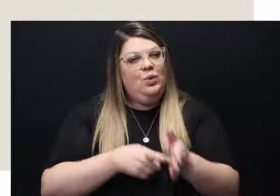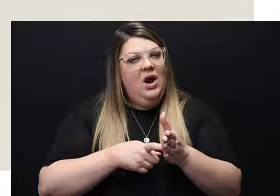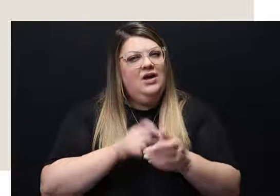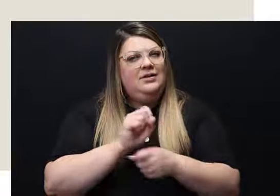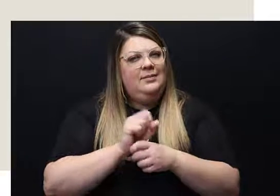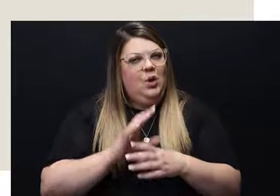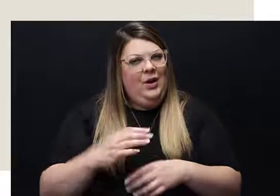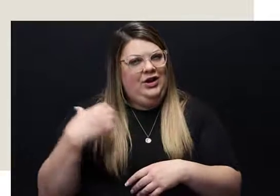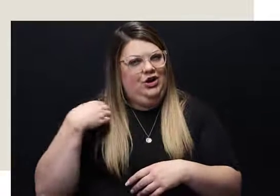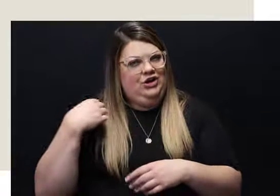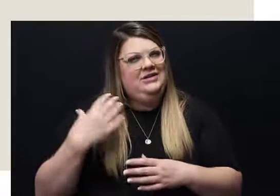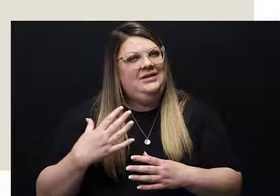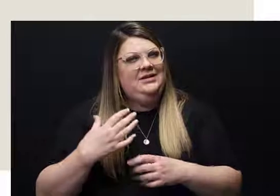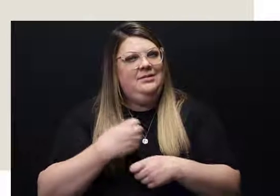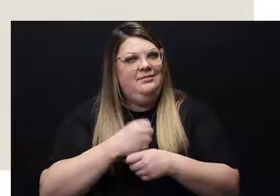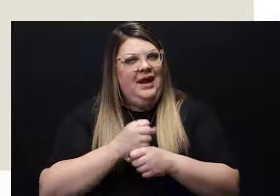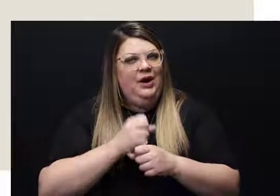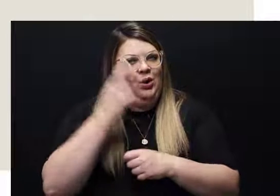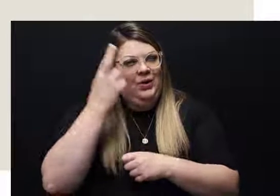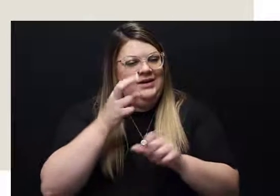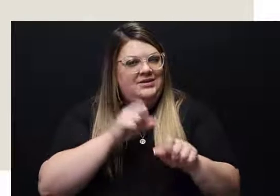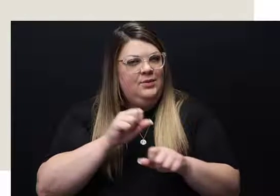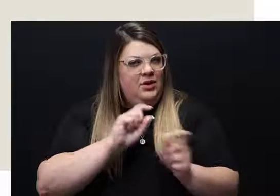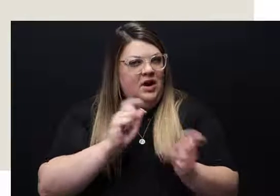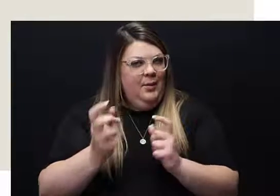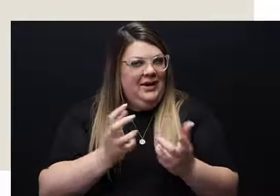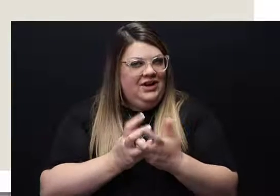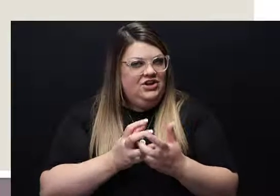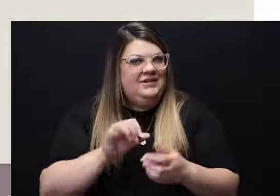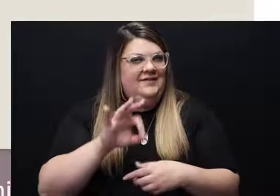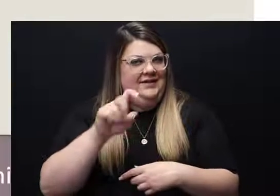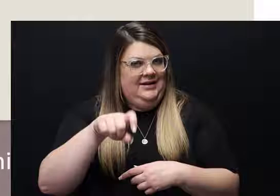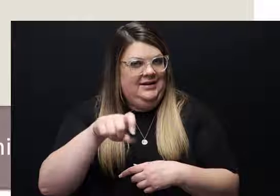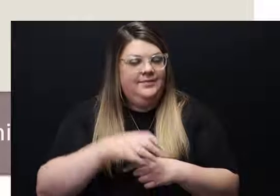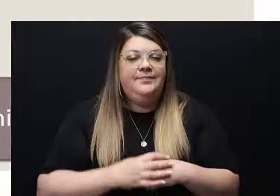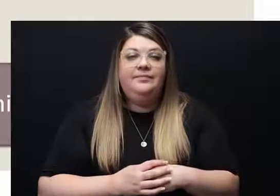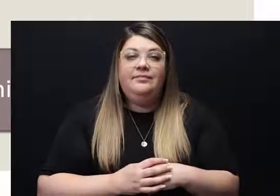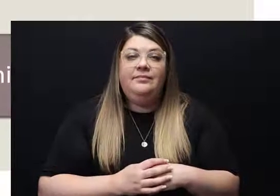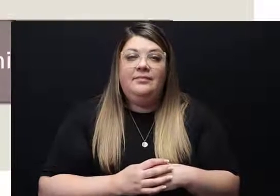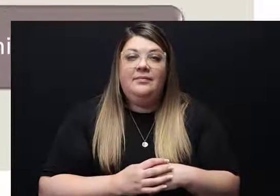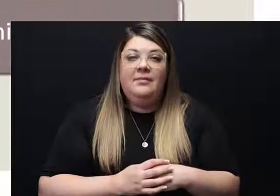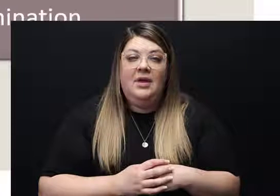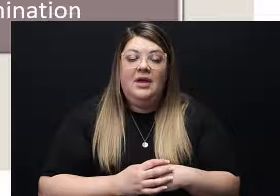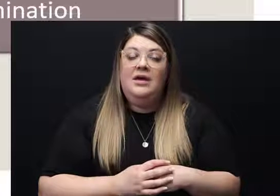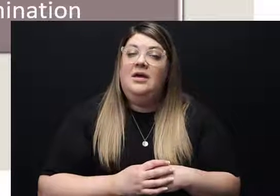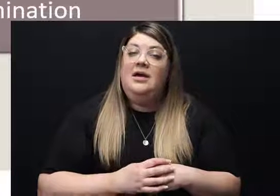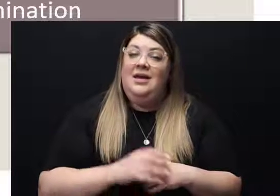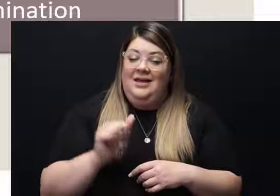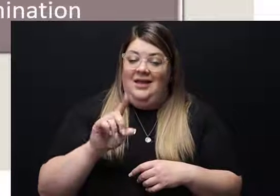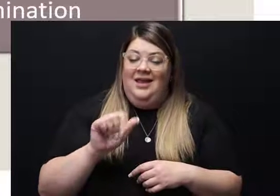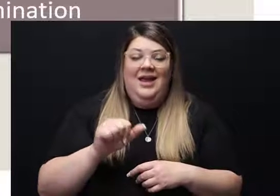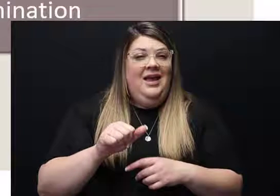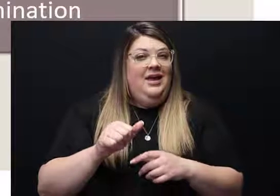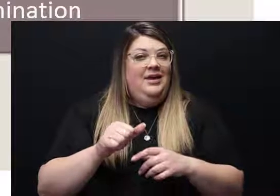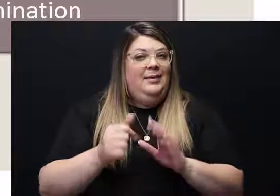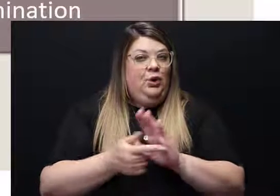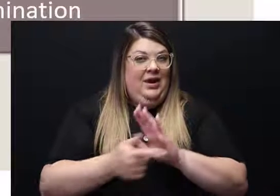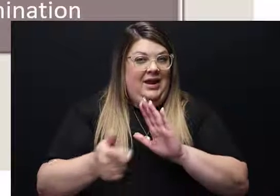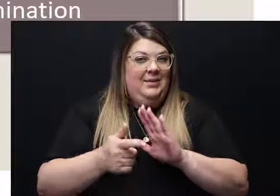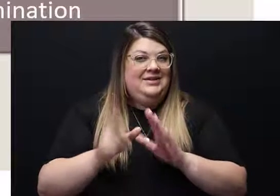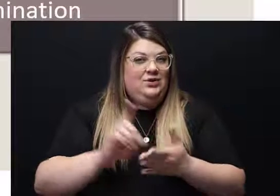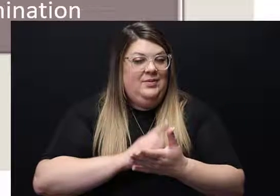employers to make reasonable accommodations when needed. The ADA prohibits discrimination against individuals